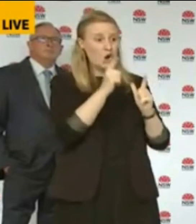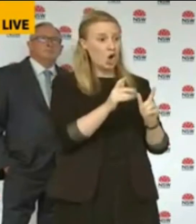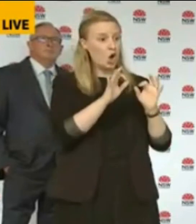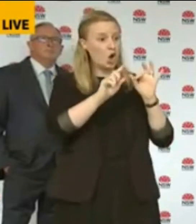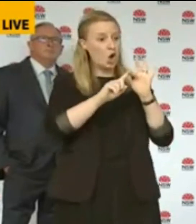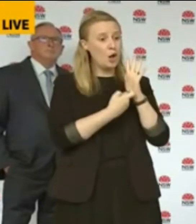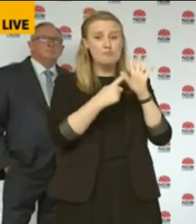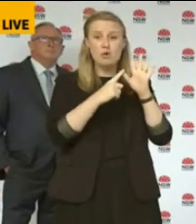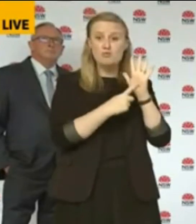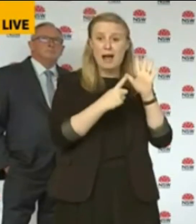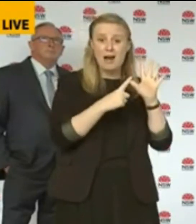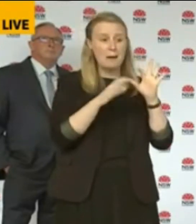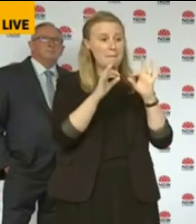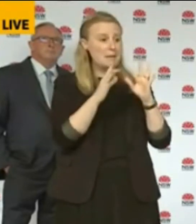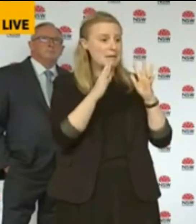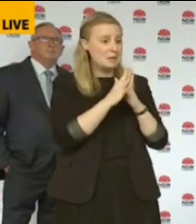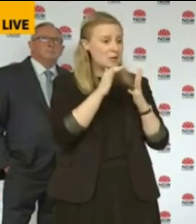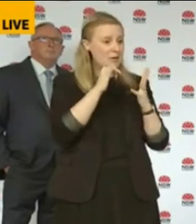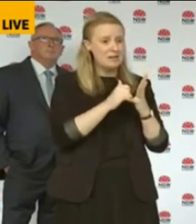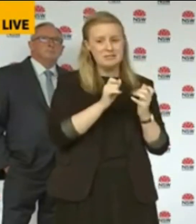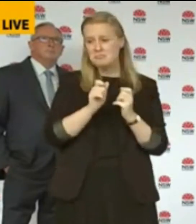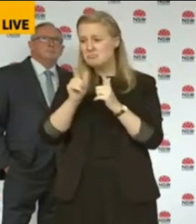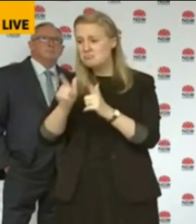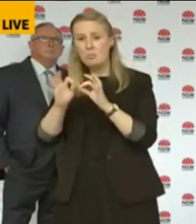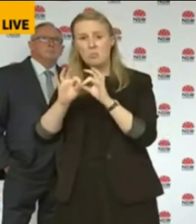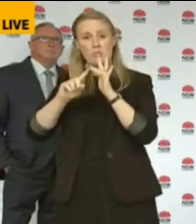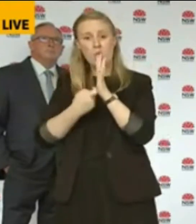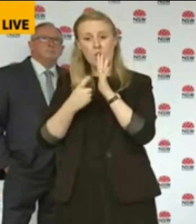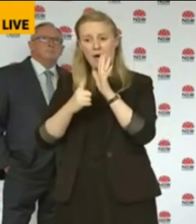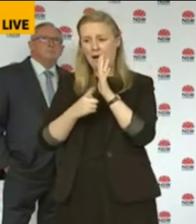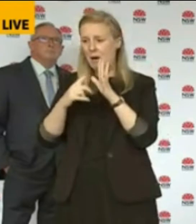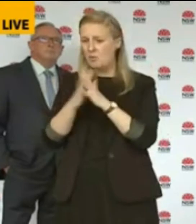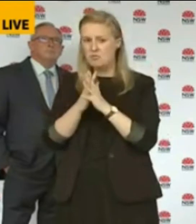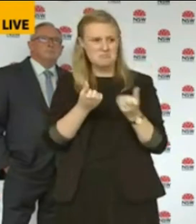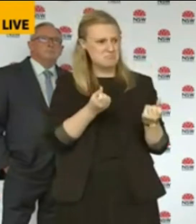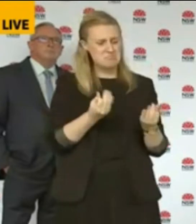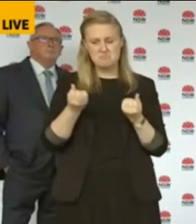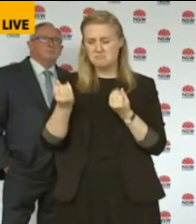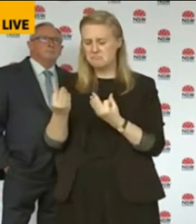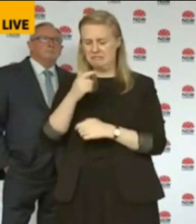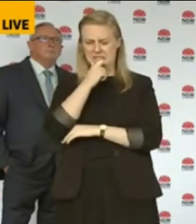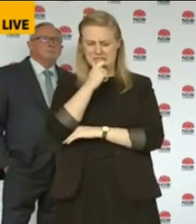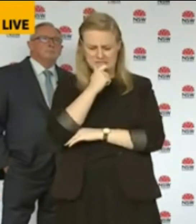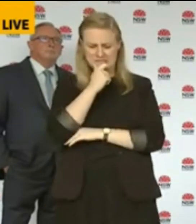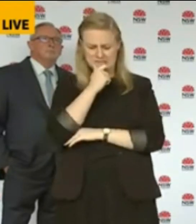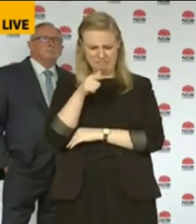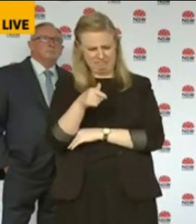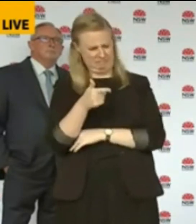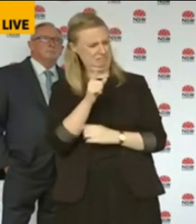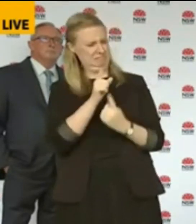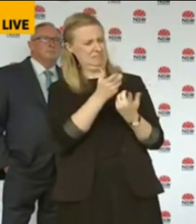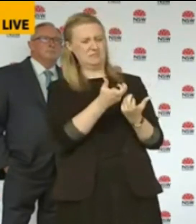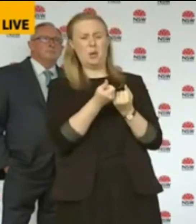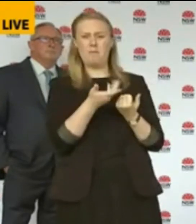are being very cautious about finding any of those missing chains of transmission. So we are continuing to call